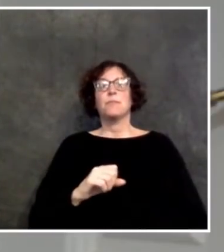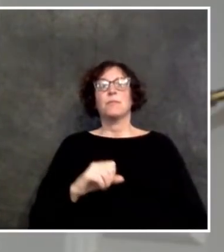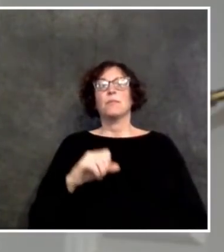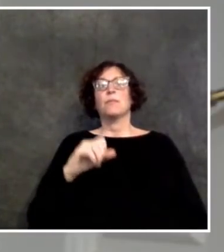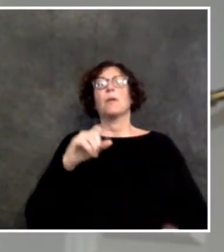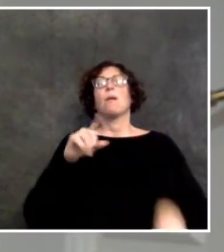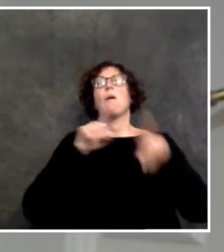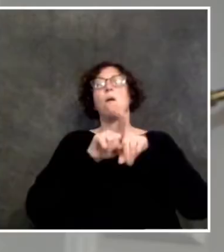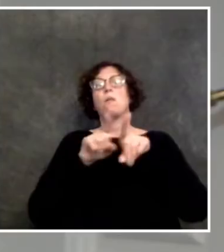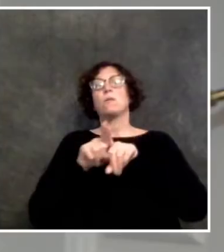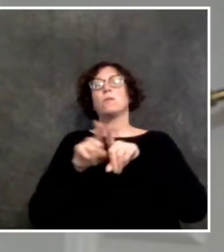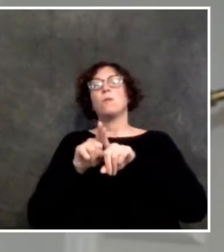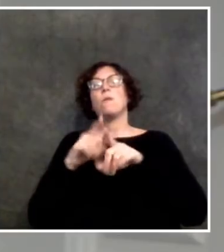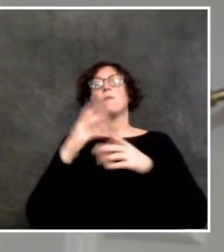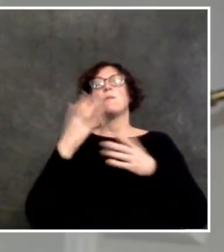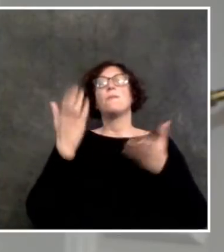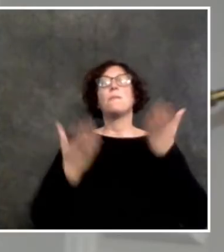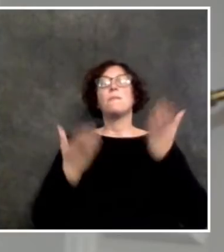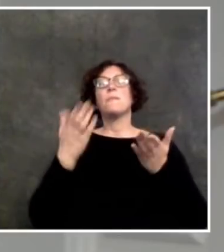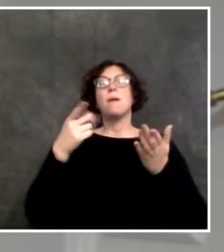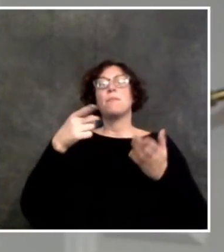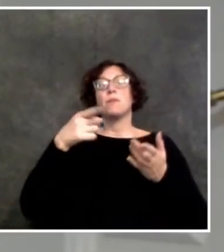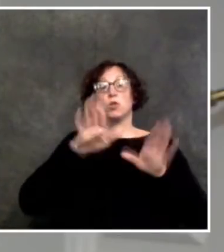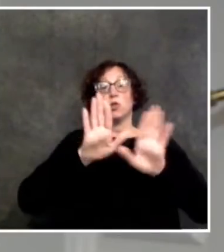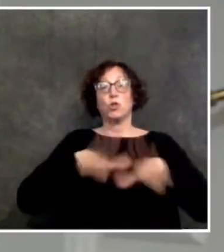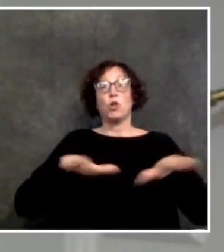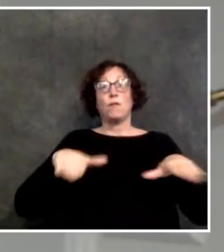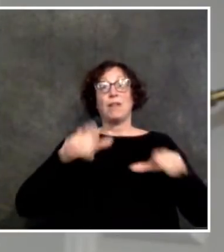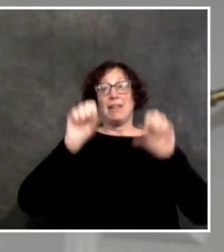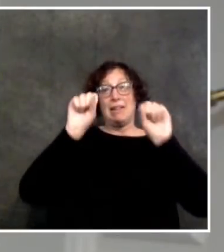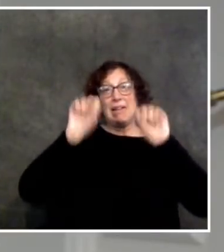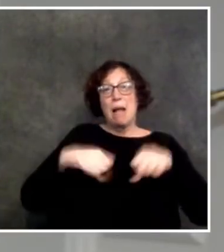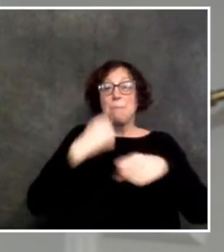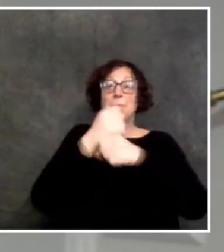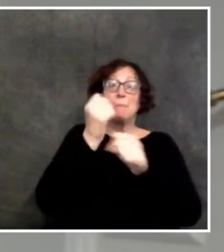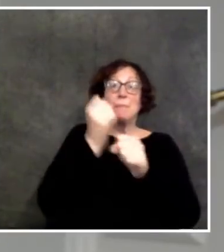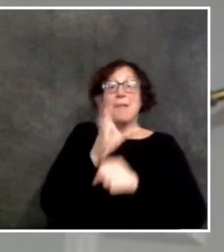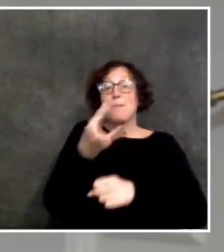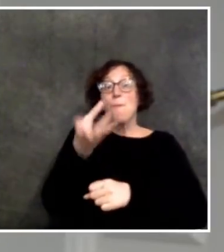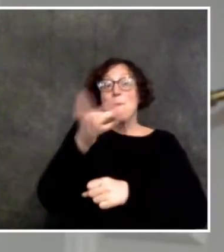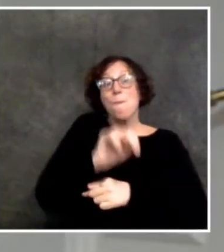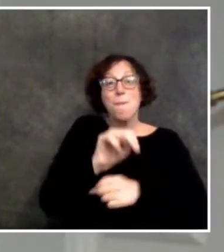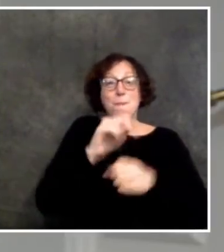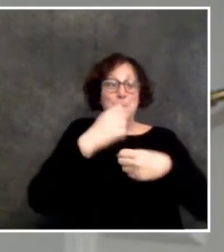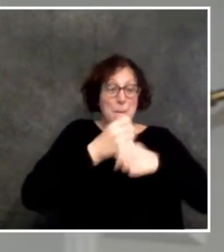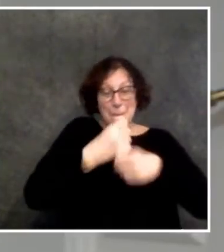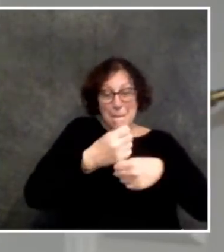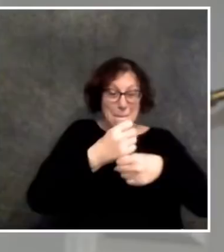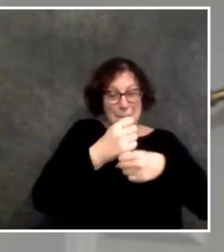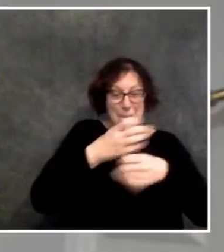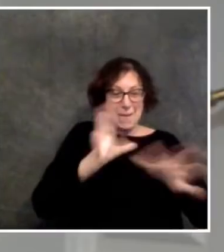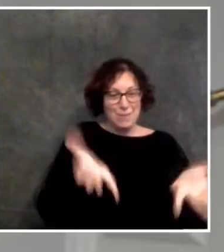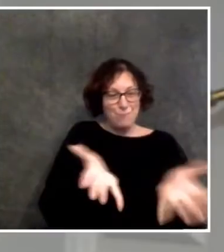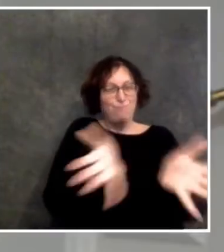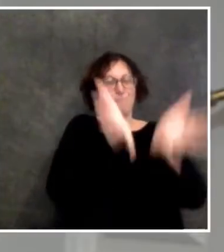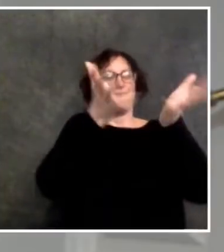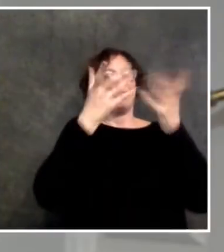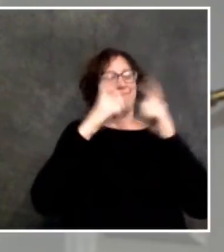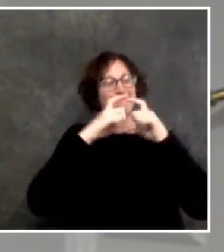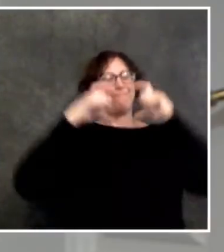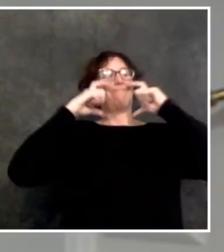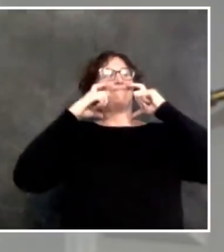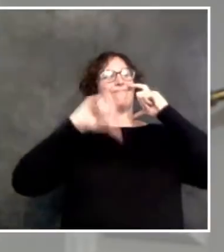making these face covers, I think it's an opportunity to teach them about COVID-19,